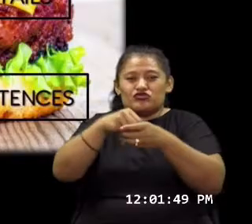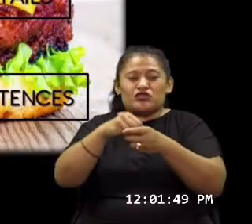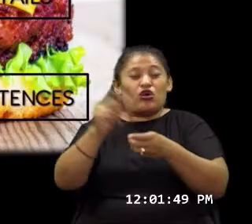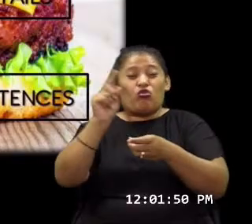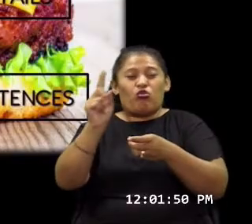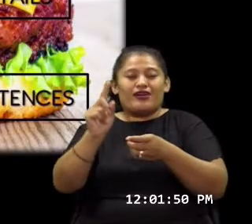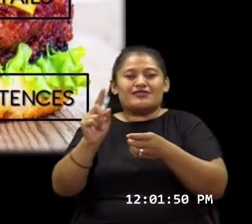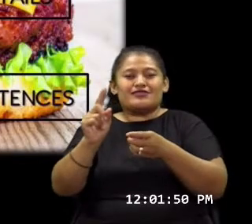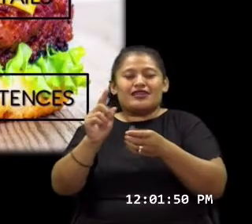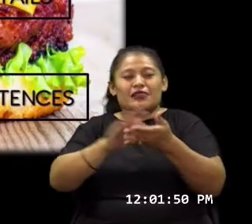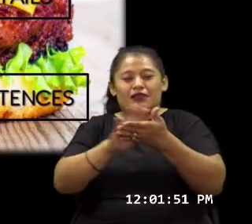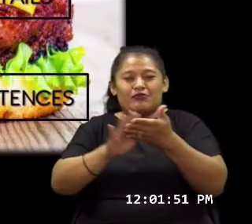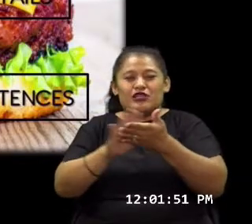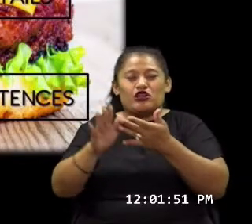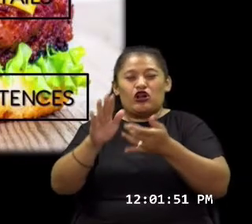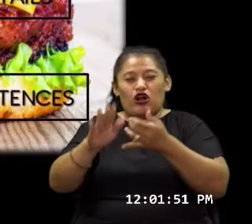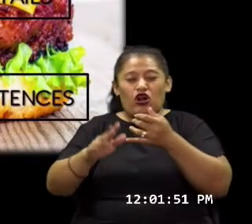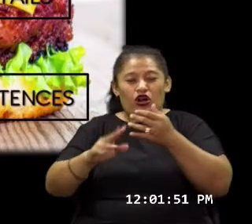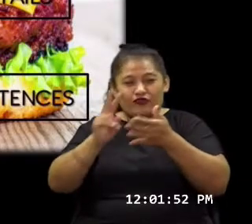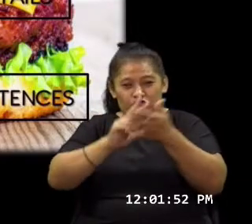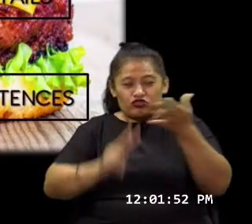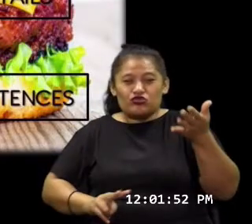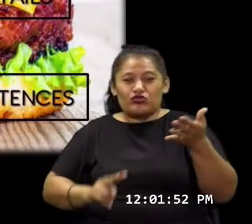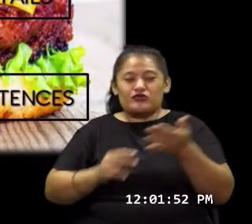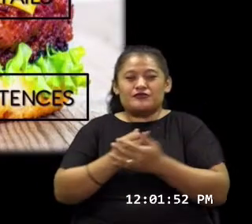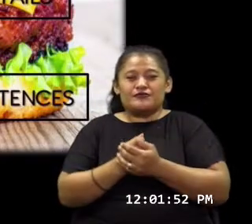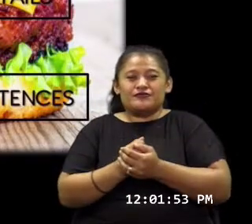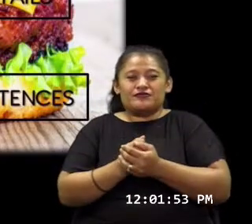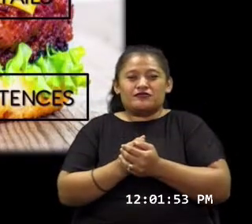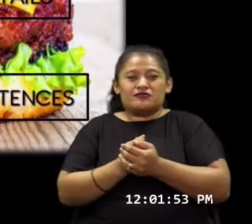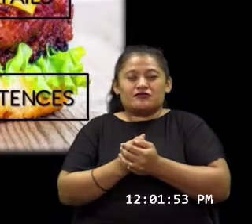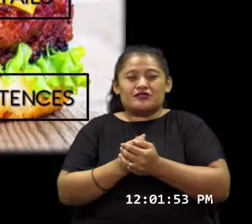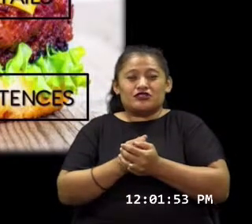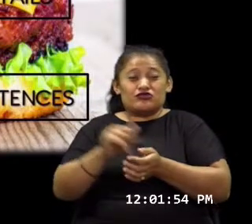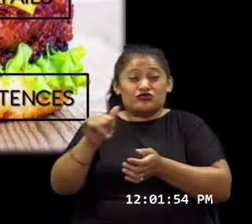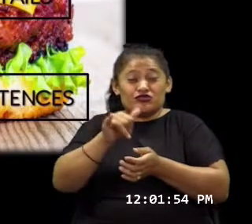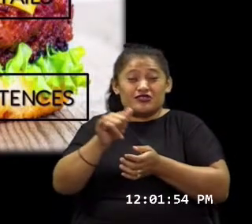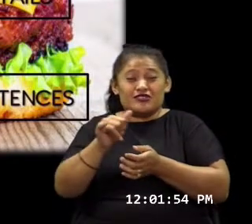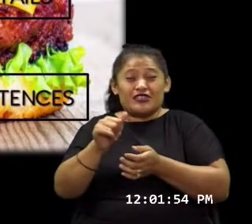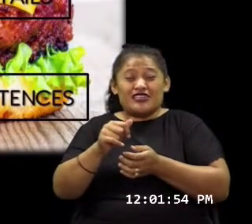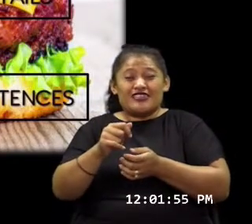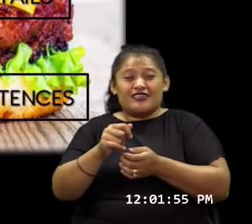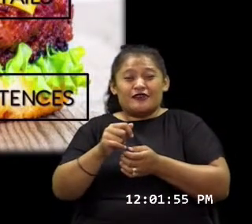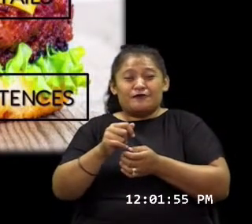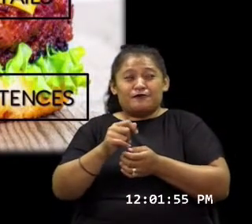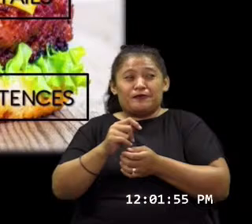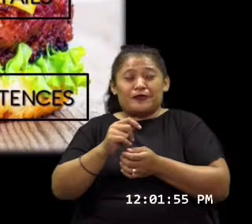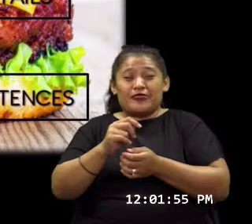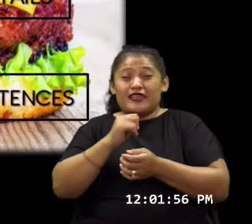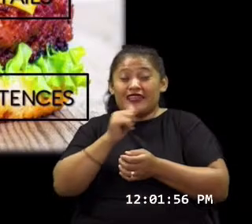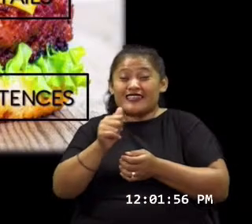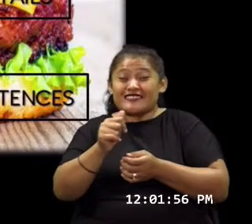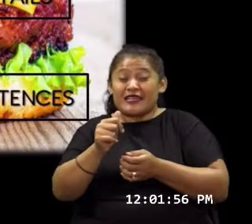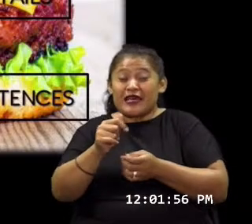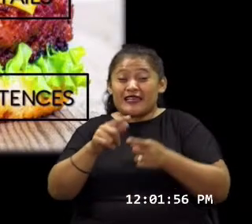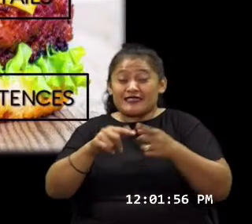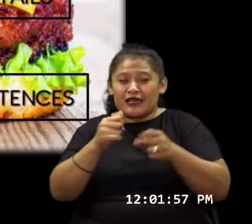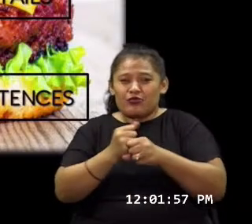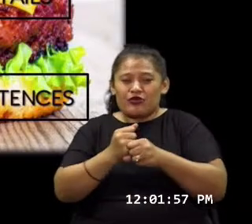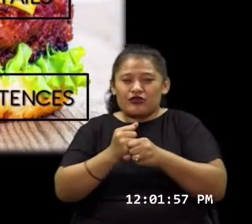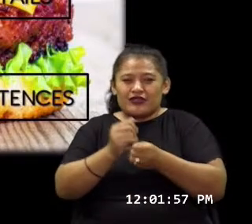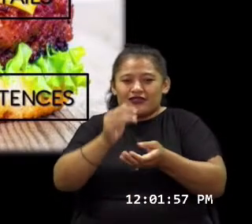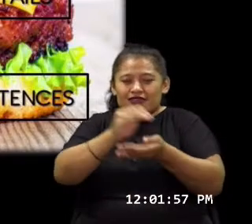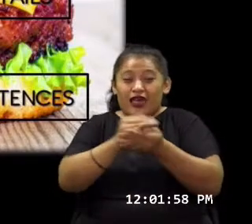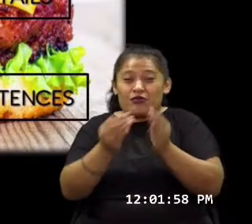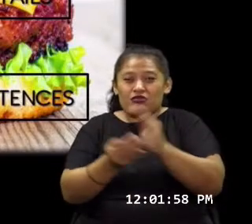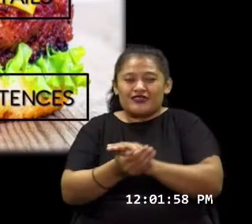statements. As you can always refer to a juicy hamburger, it's made out of